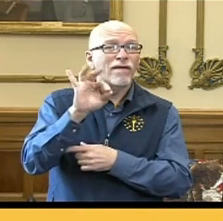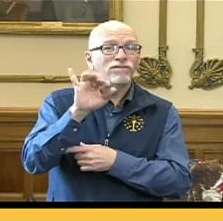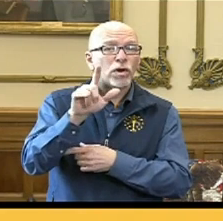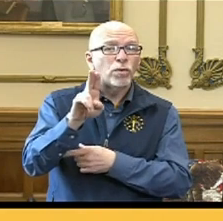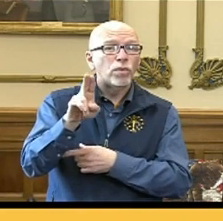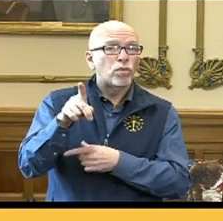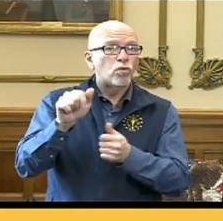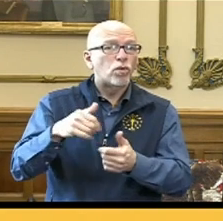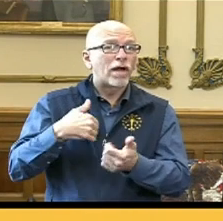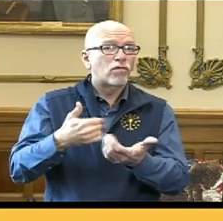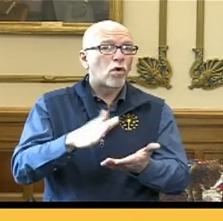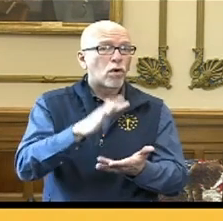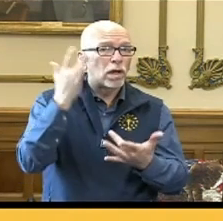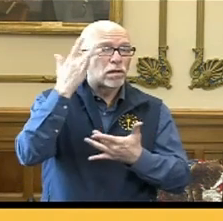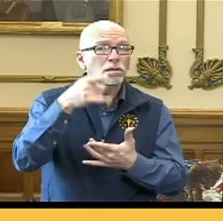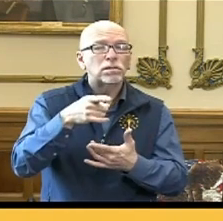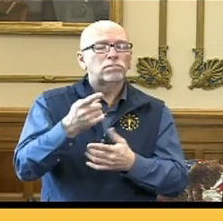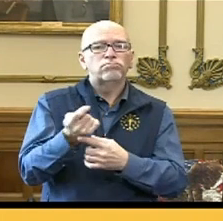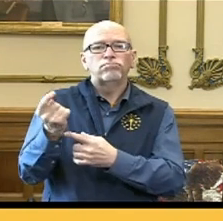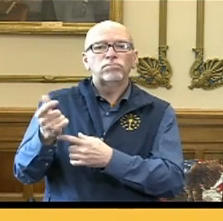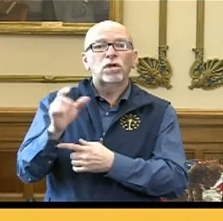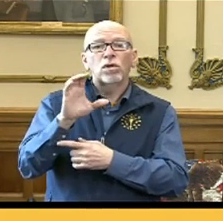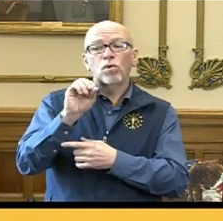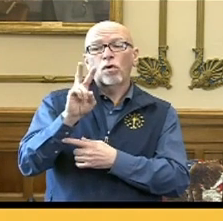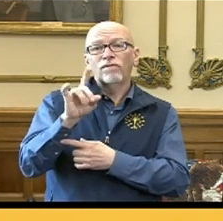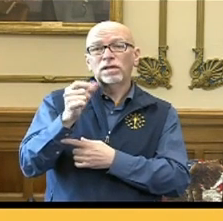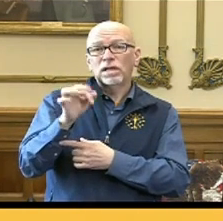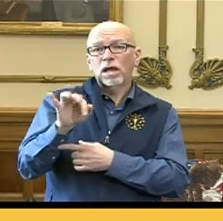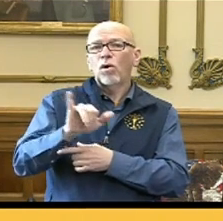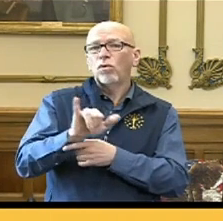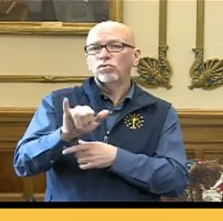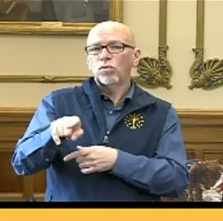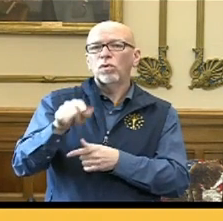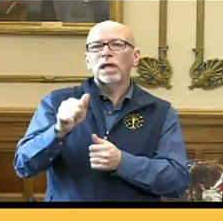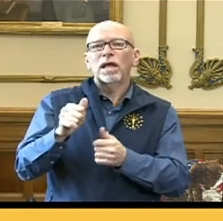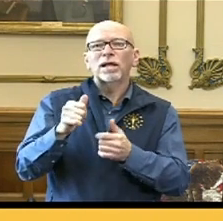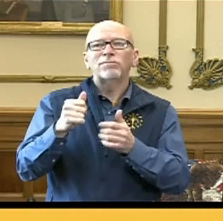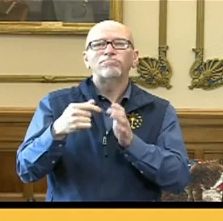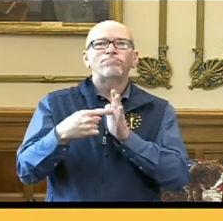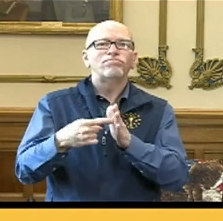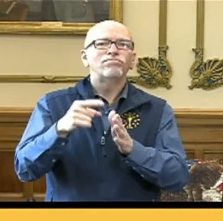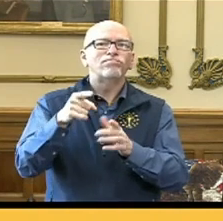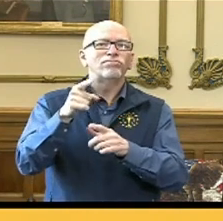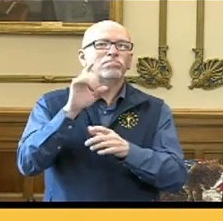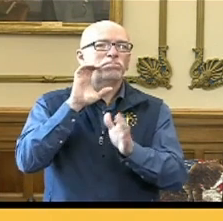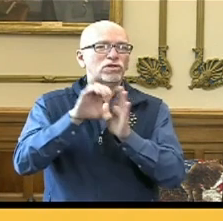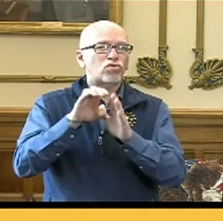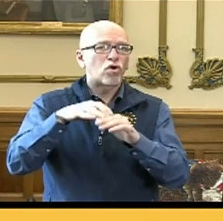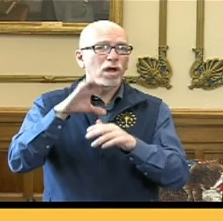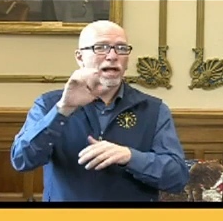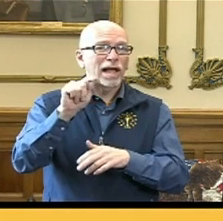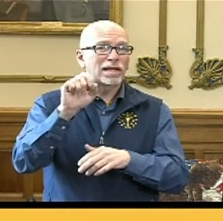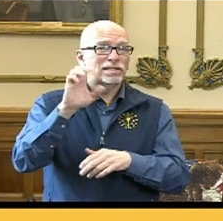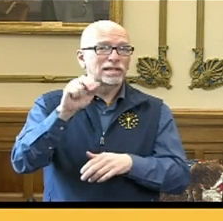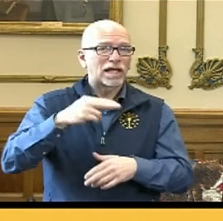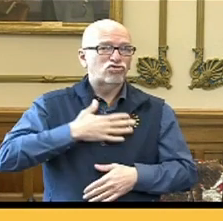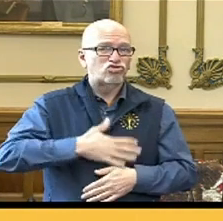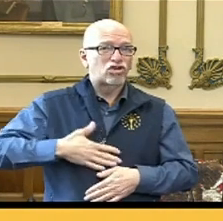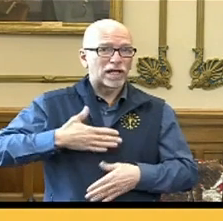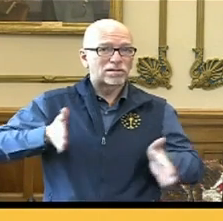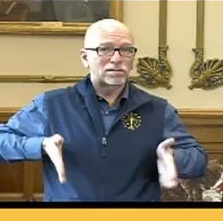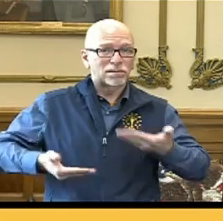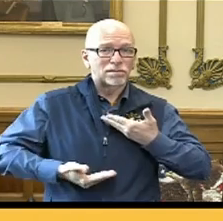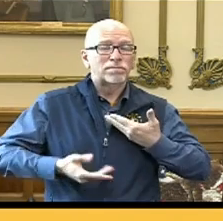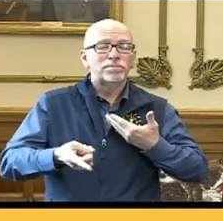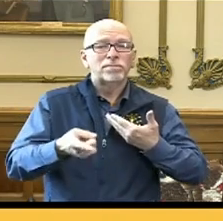as the cause of their illness. COVID-19 can also cause a very characteristic picture on a CAT scan of the chest that, when